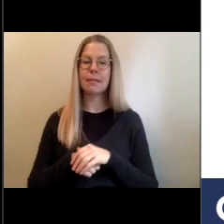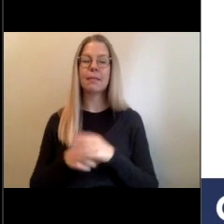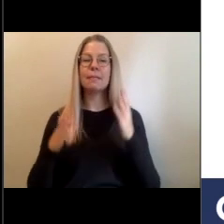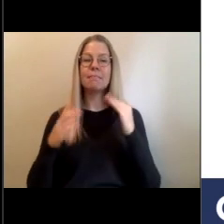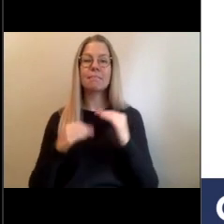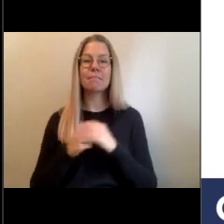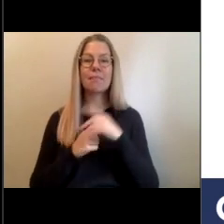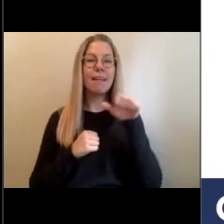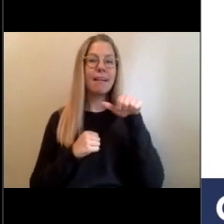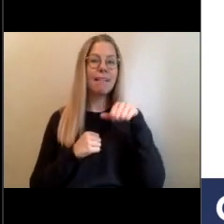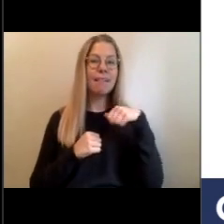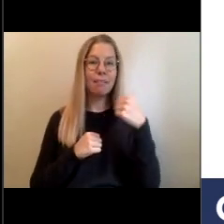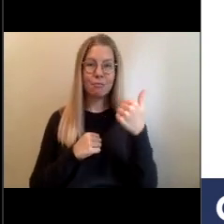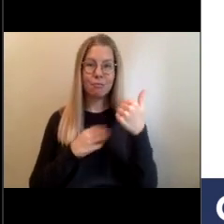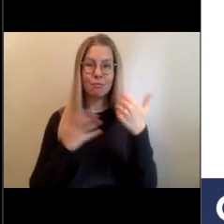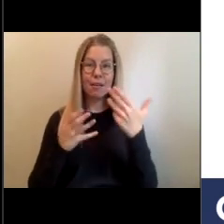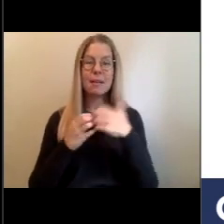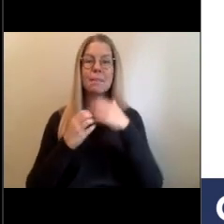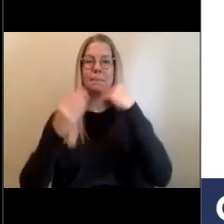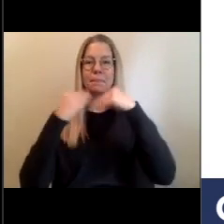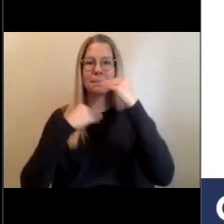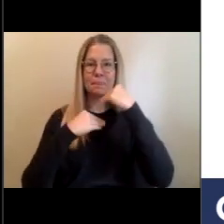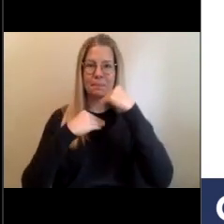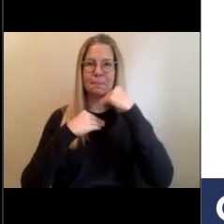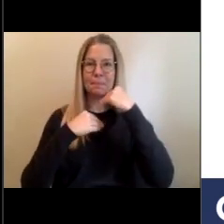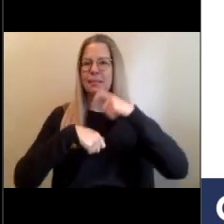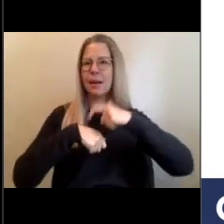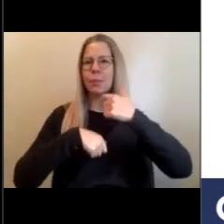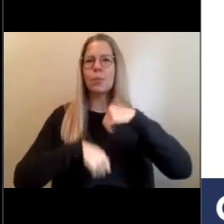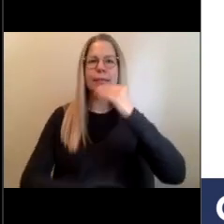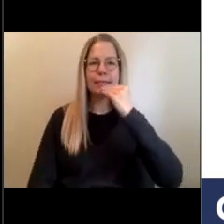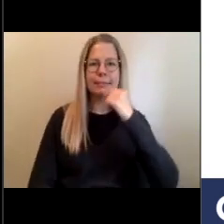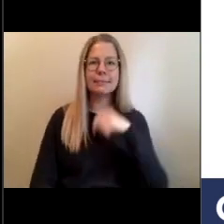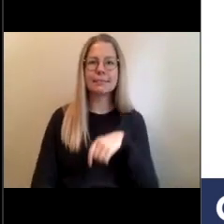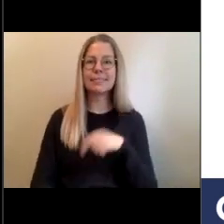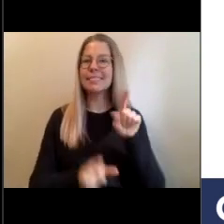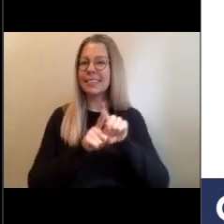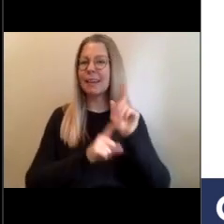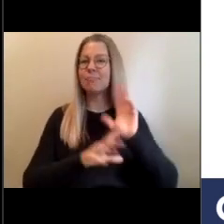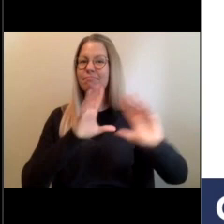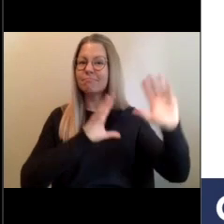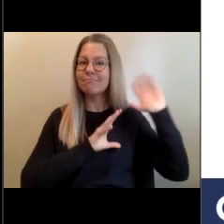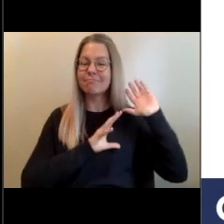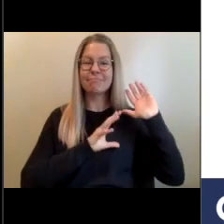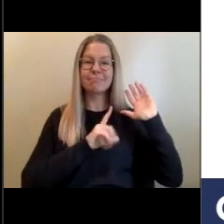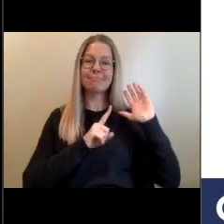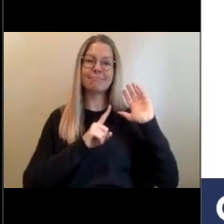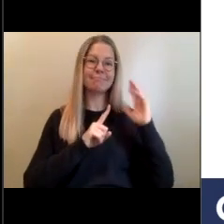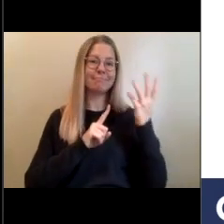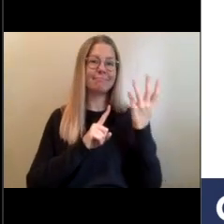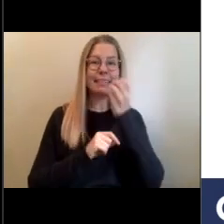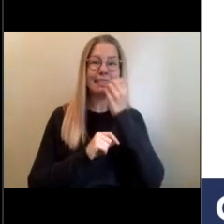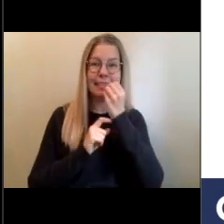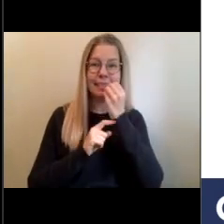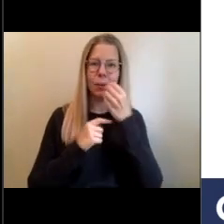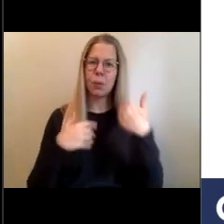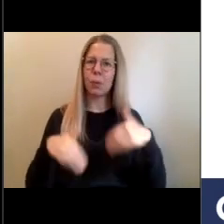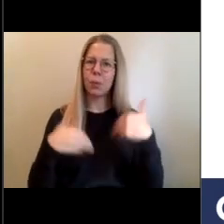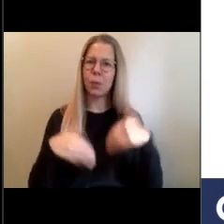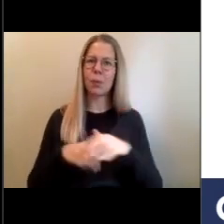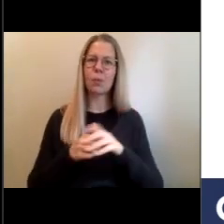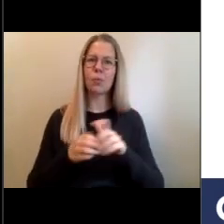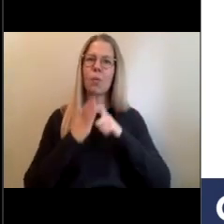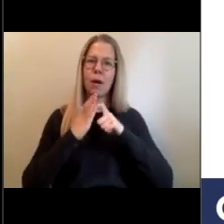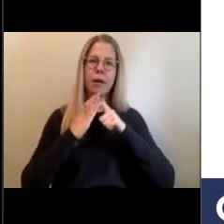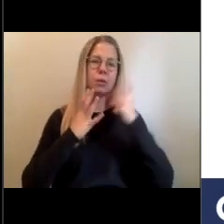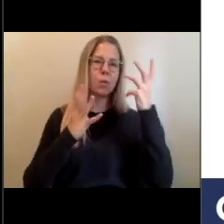we evolved. We evolved again as hunter-gatherers, and it took a lot of effort and energy for us to get the resources and the food